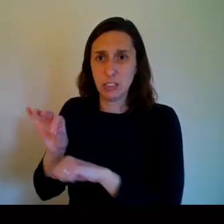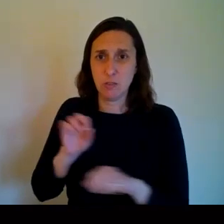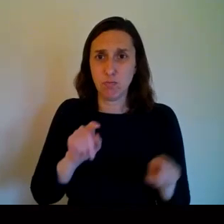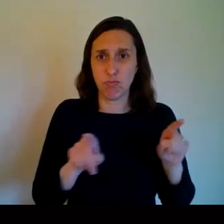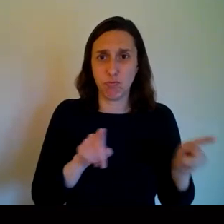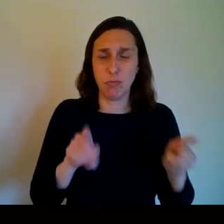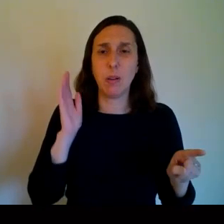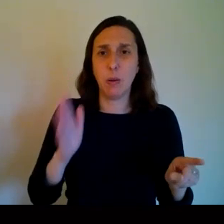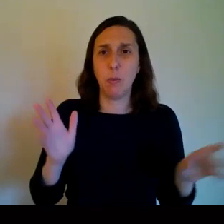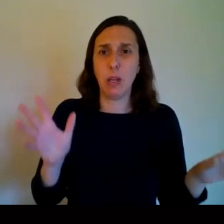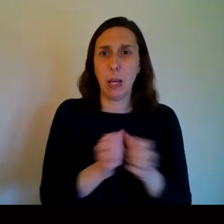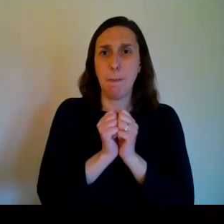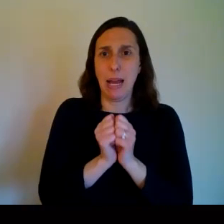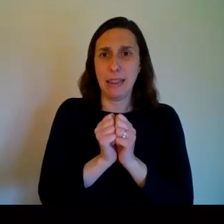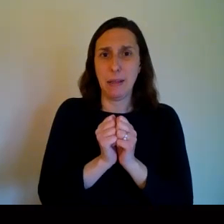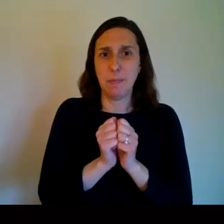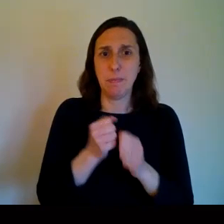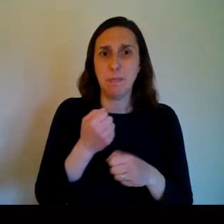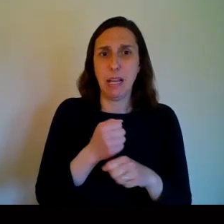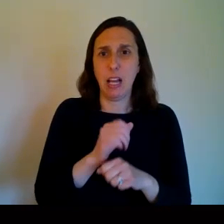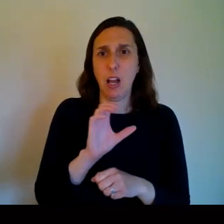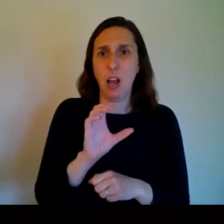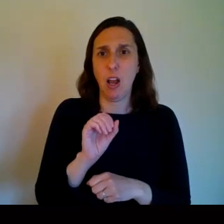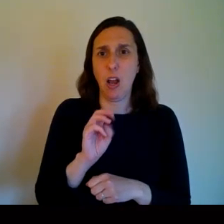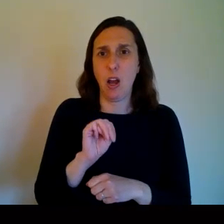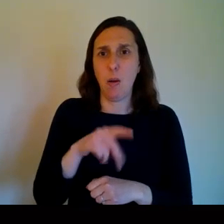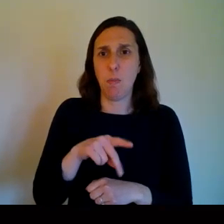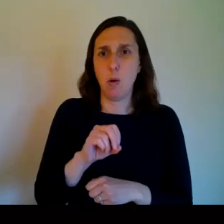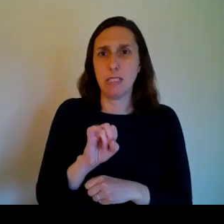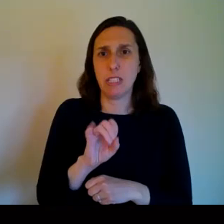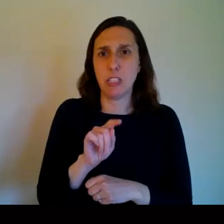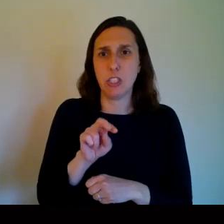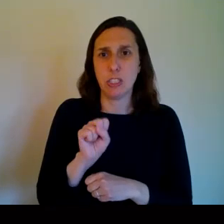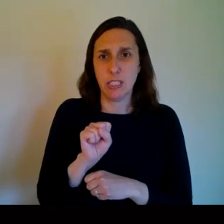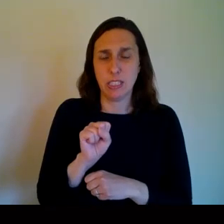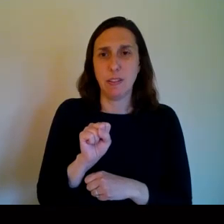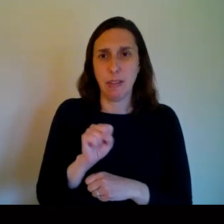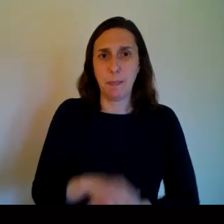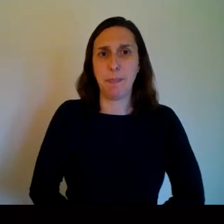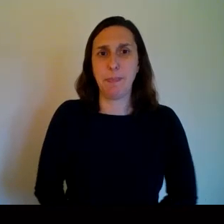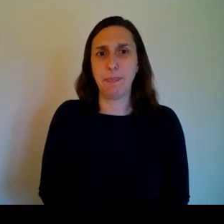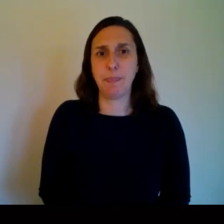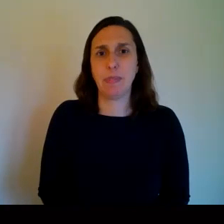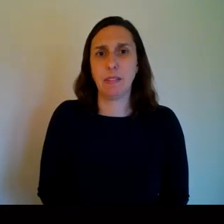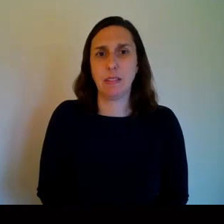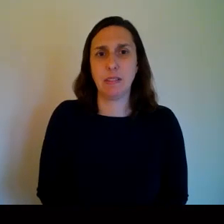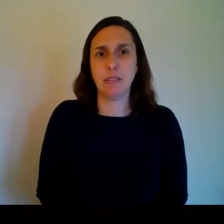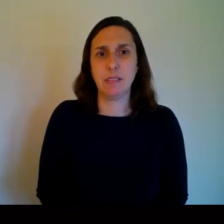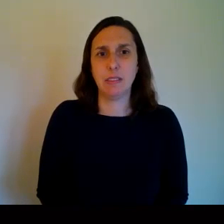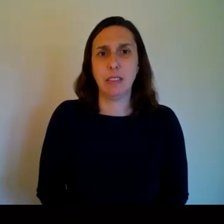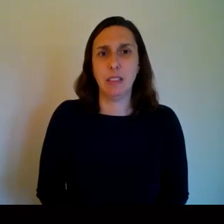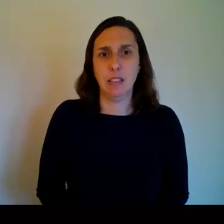and we're gonna combine them. We're gonna make compositions of them. We're gonna say we have some justification for the output of